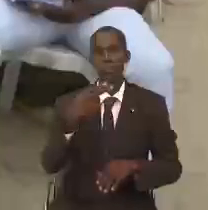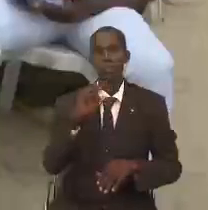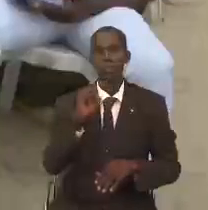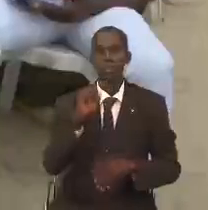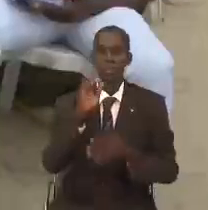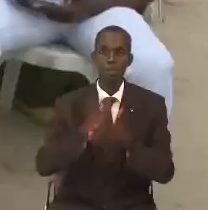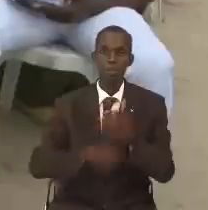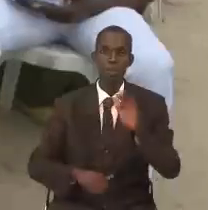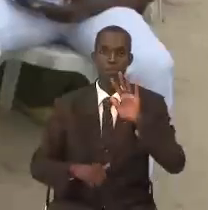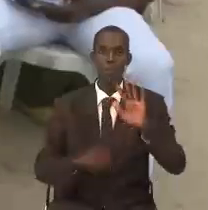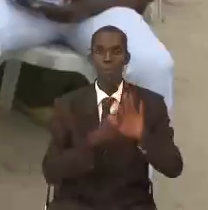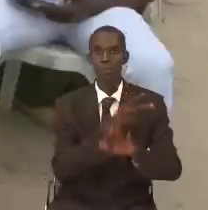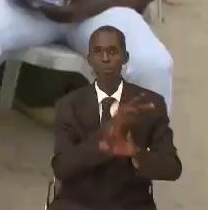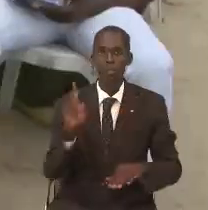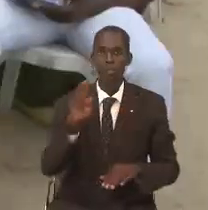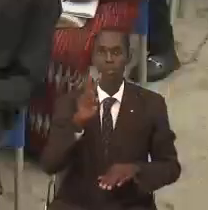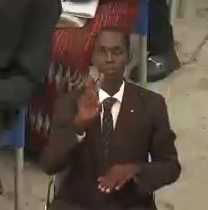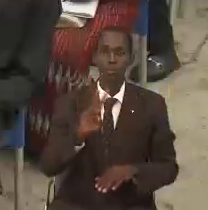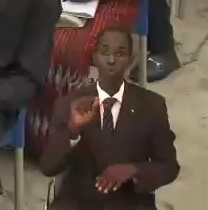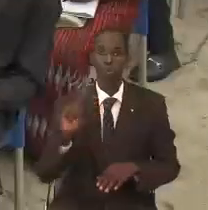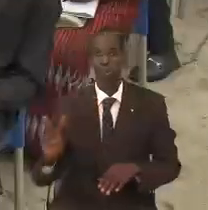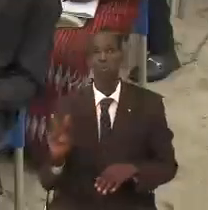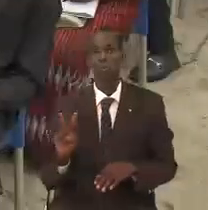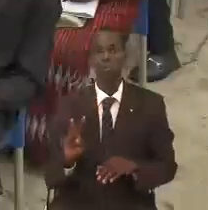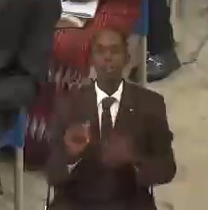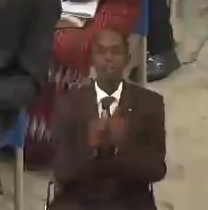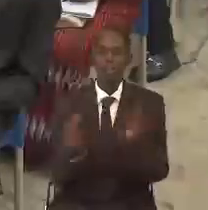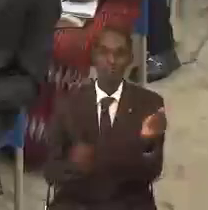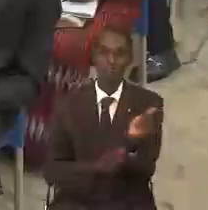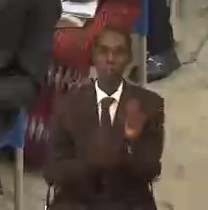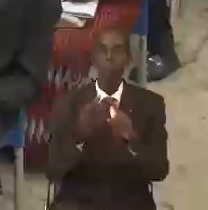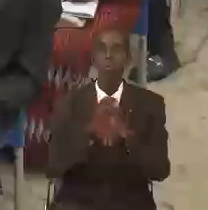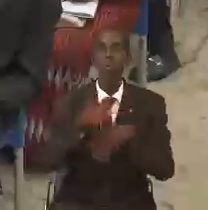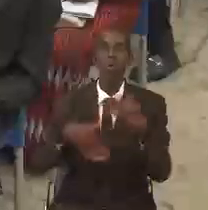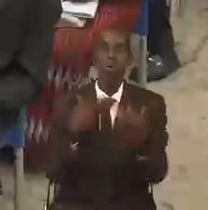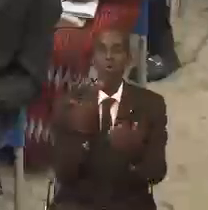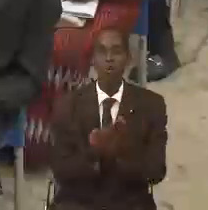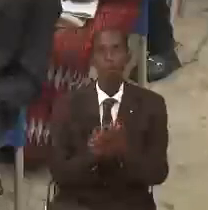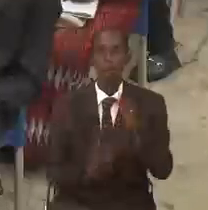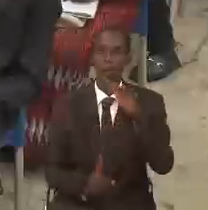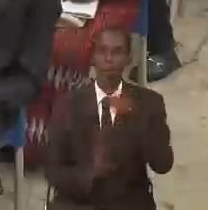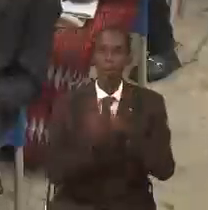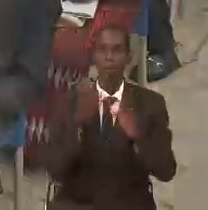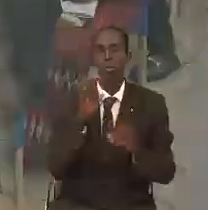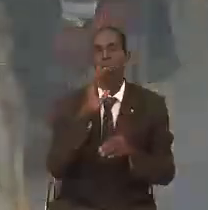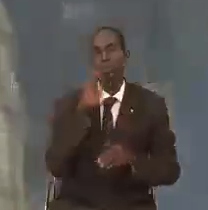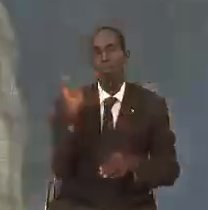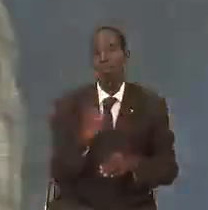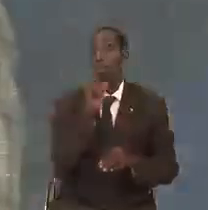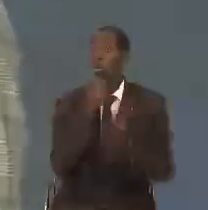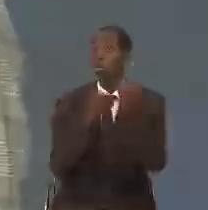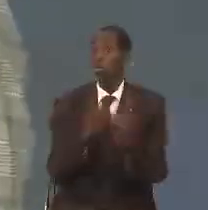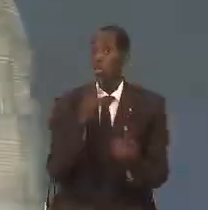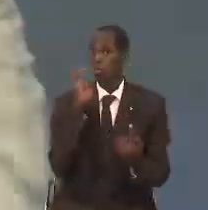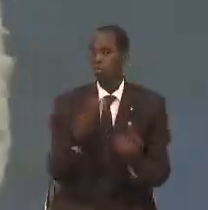from verse 22, abstain from all appearance of evil. Not only evil, appearance